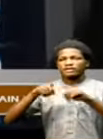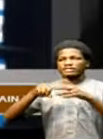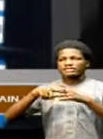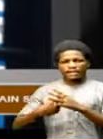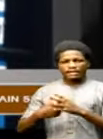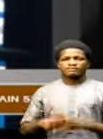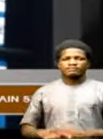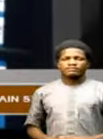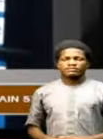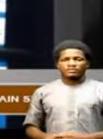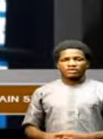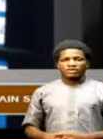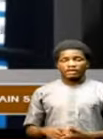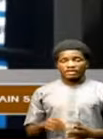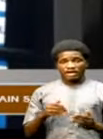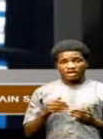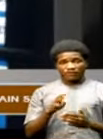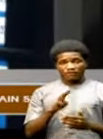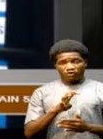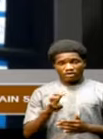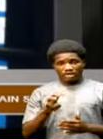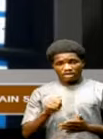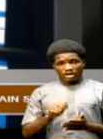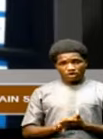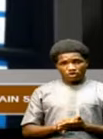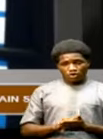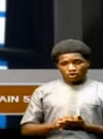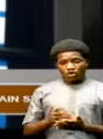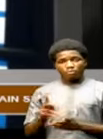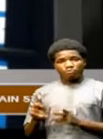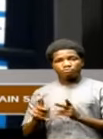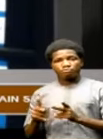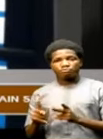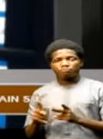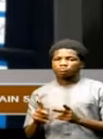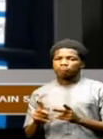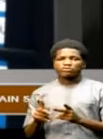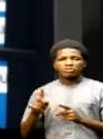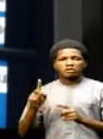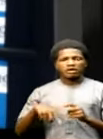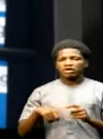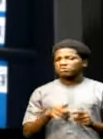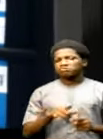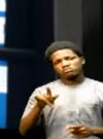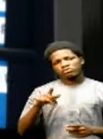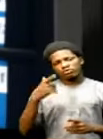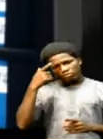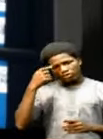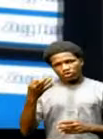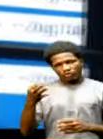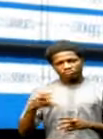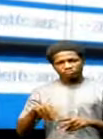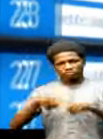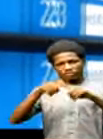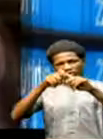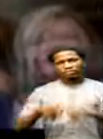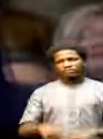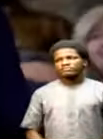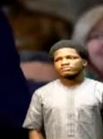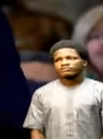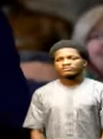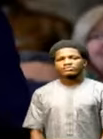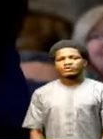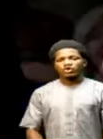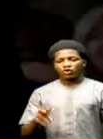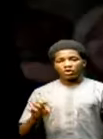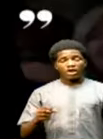nationwide, around 400,000 passengers were thought to face delays or cancellations. U.S. House